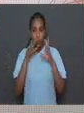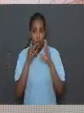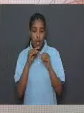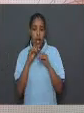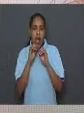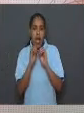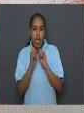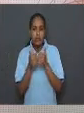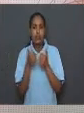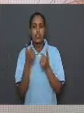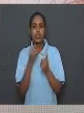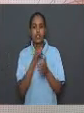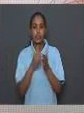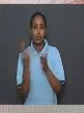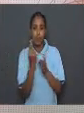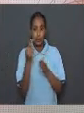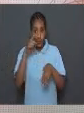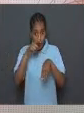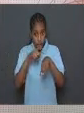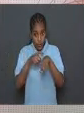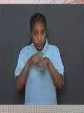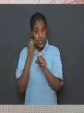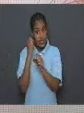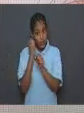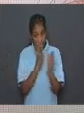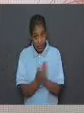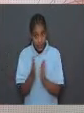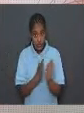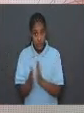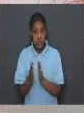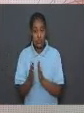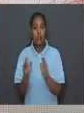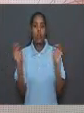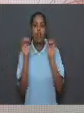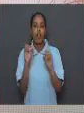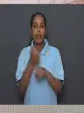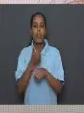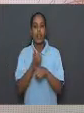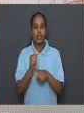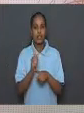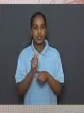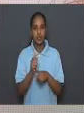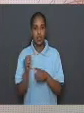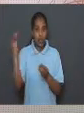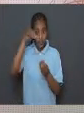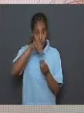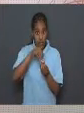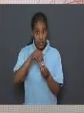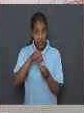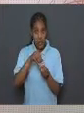it is used during the manufacturing of non-metals as well as